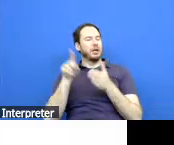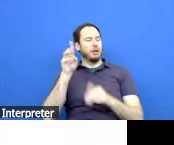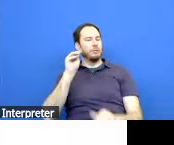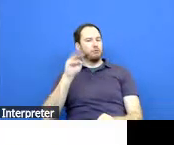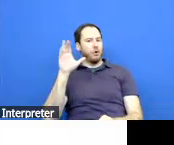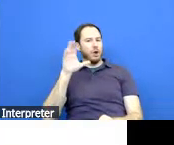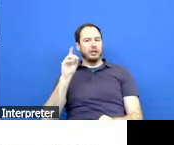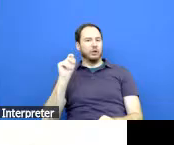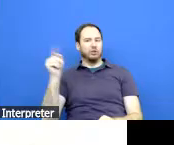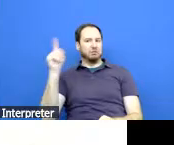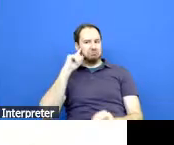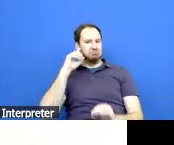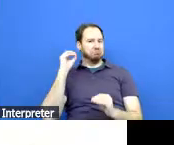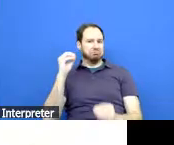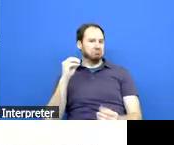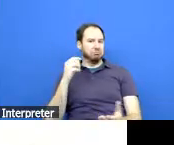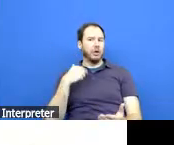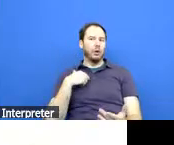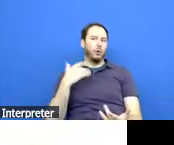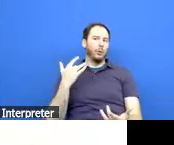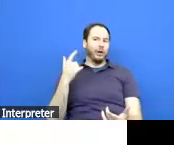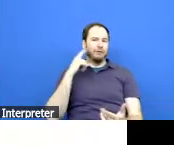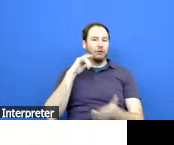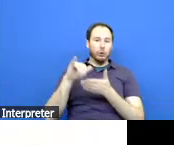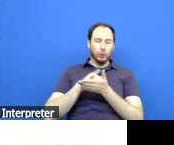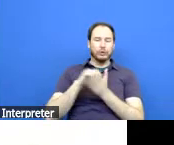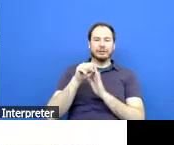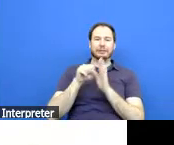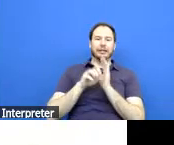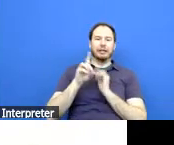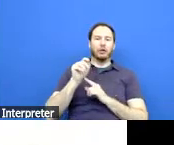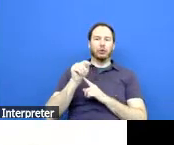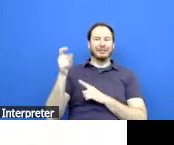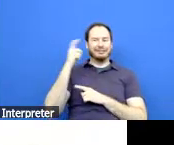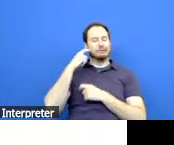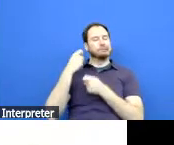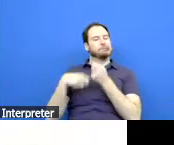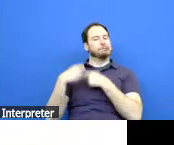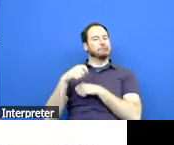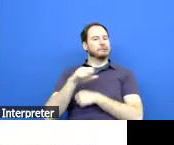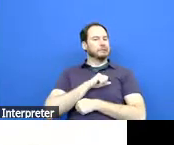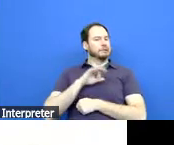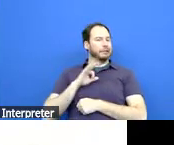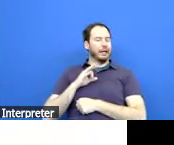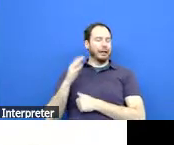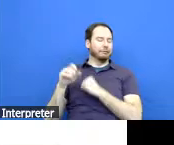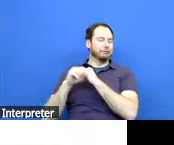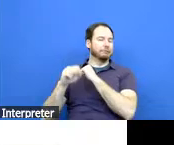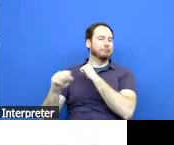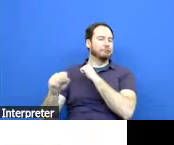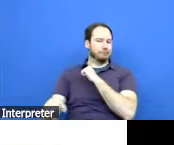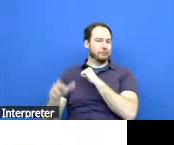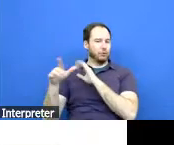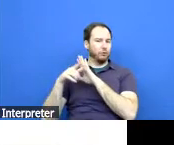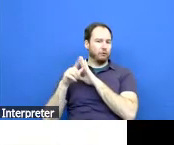had no comments. Still waiting on New York State DOT. They've had some turnover the last couple of months, so Yeah. its review's been delayed,